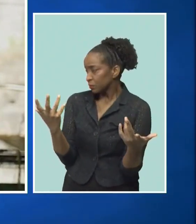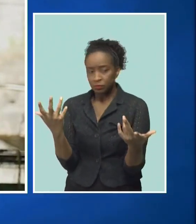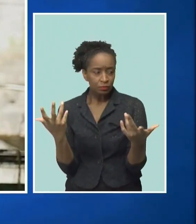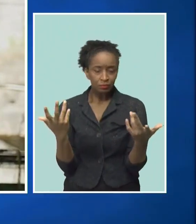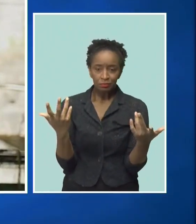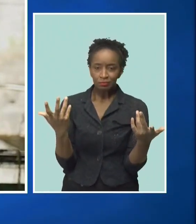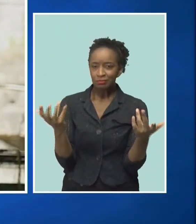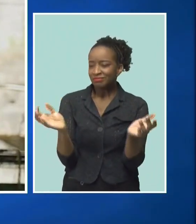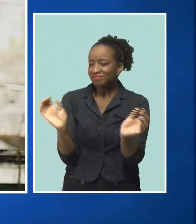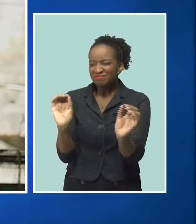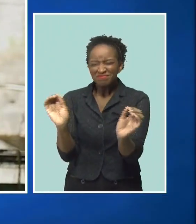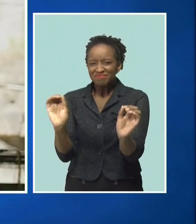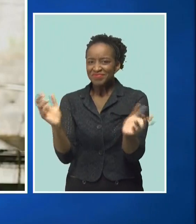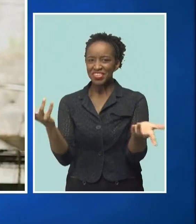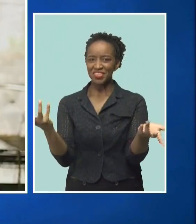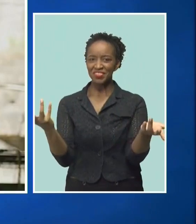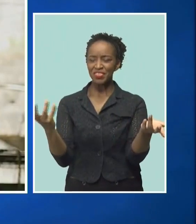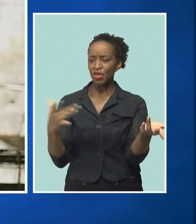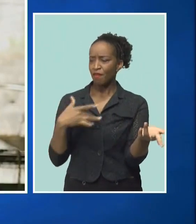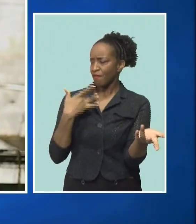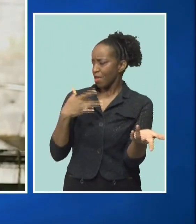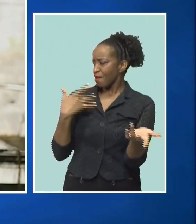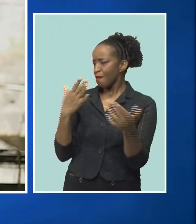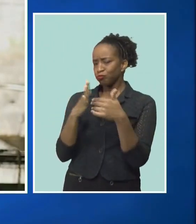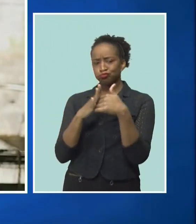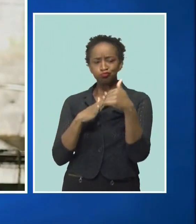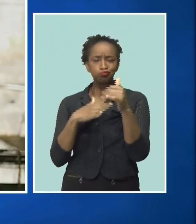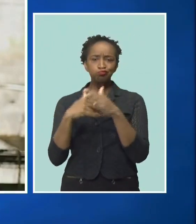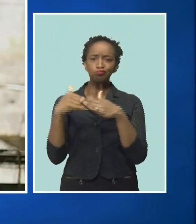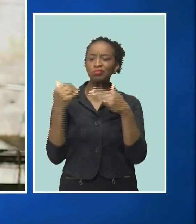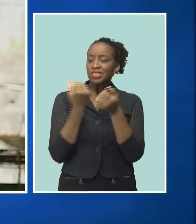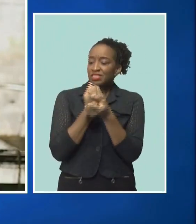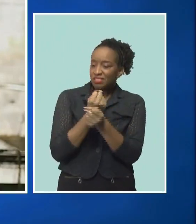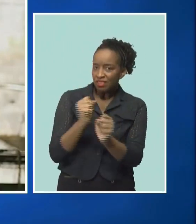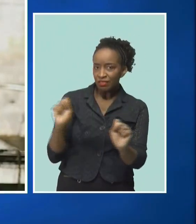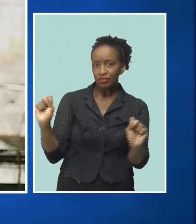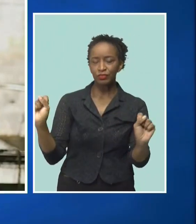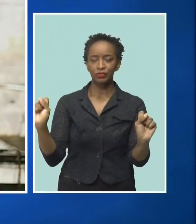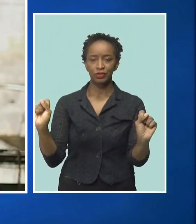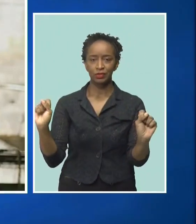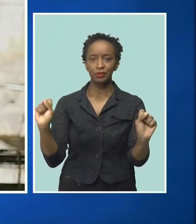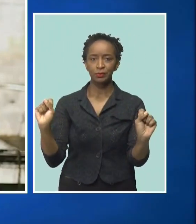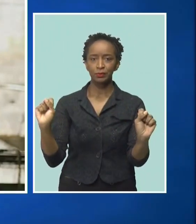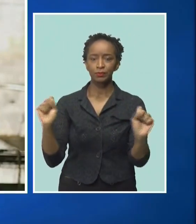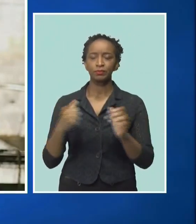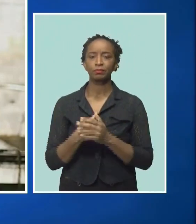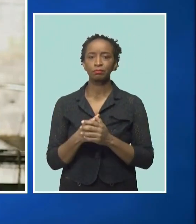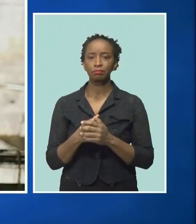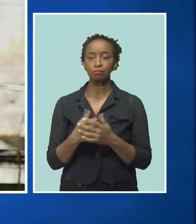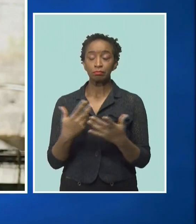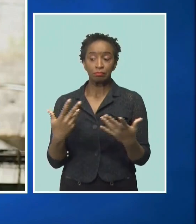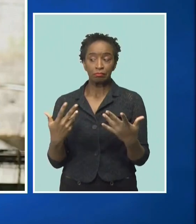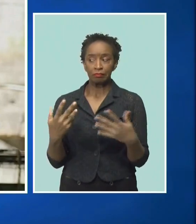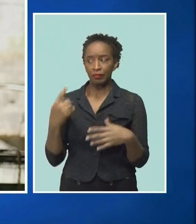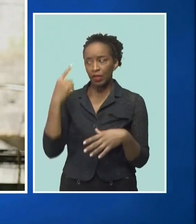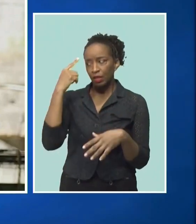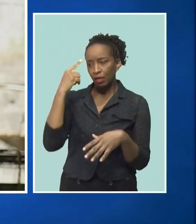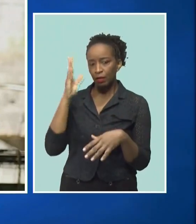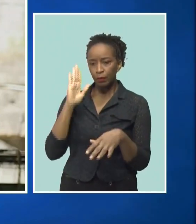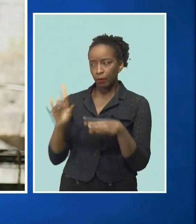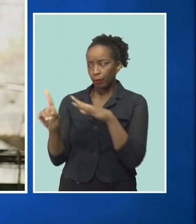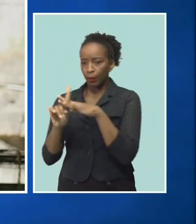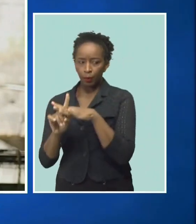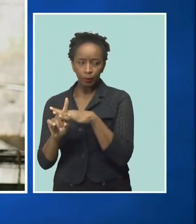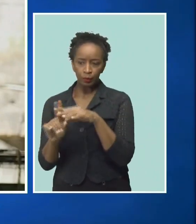There's a different feeling when people of faith get together. The risk feel less. That